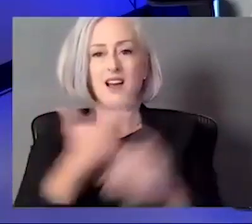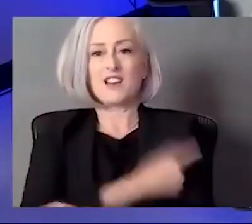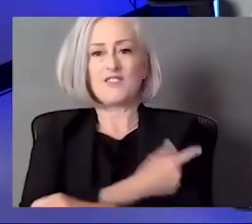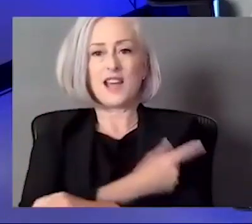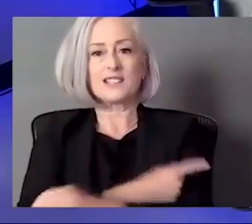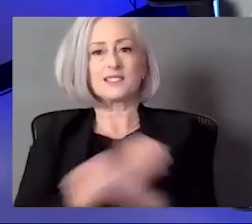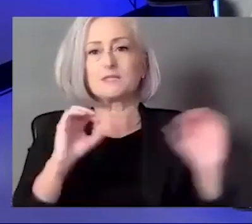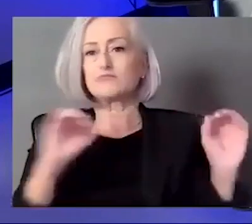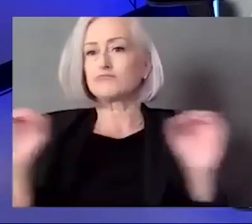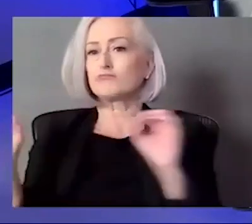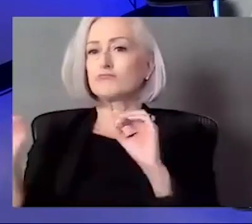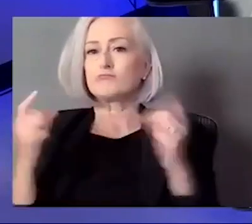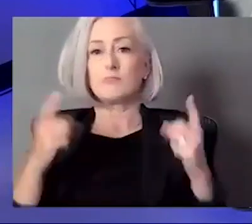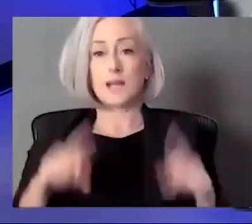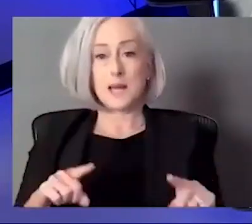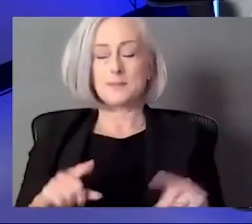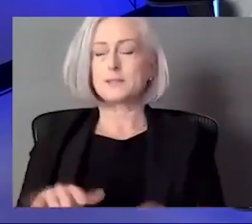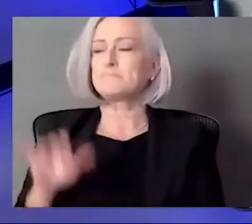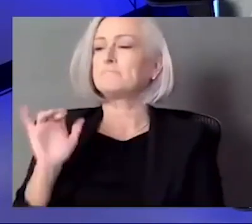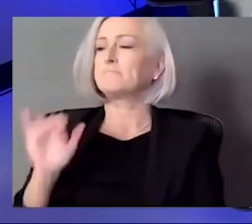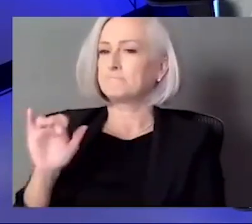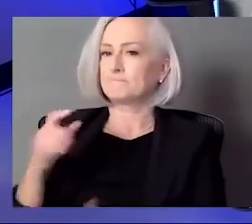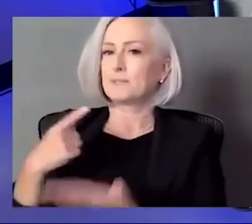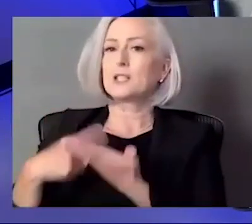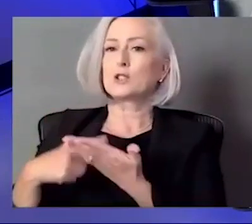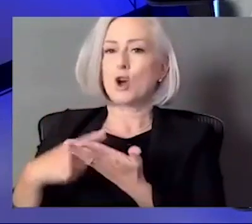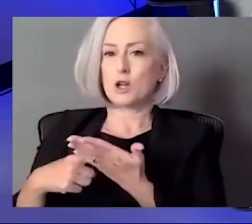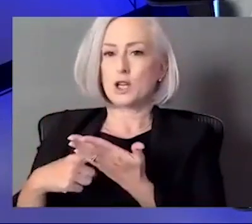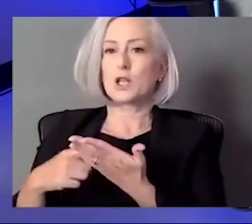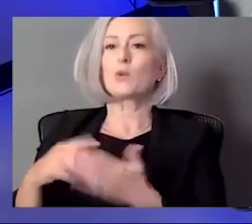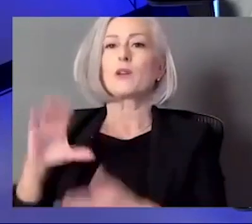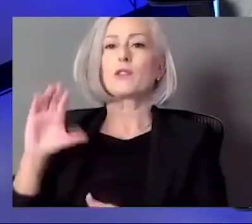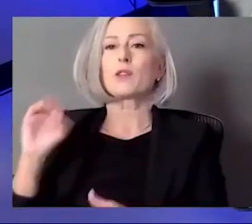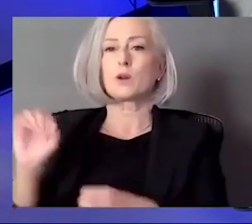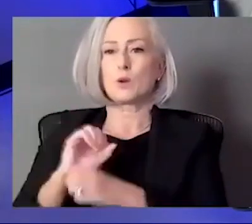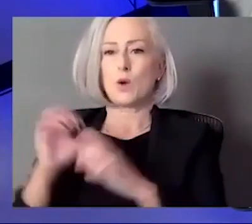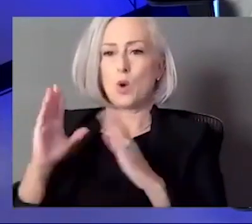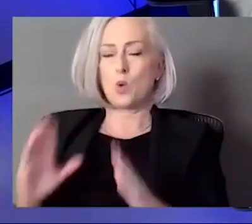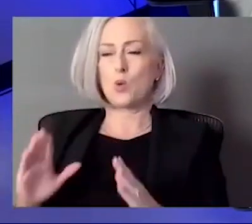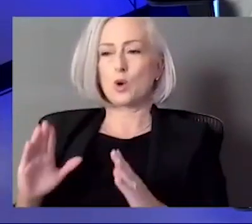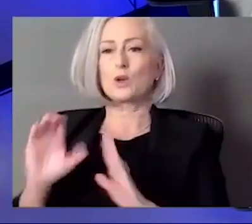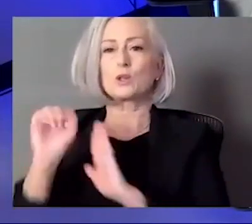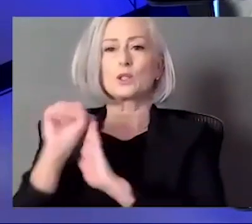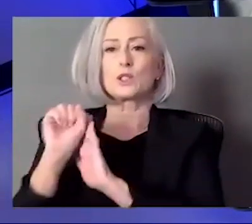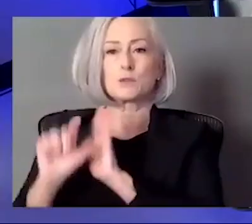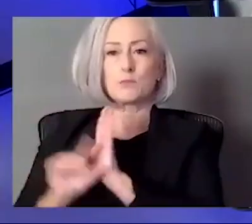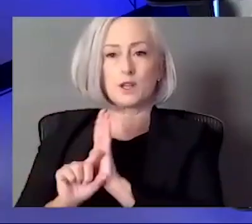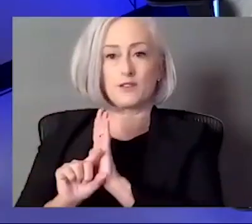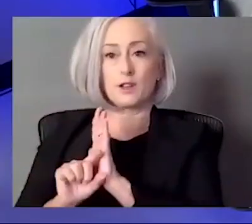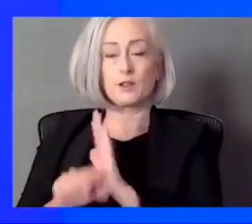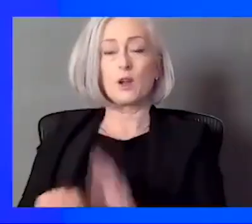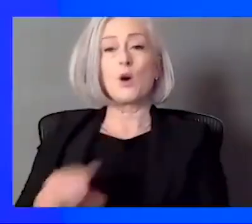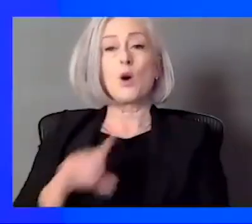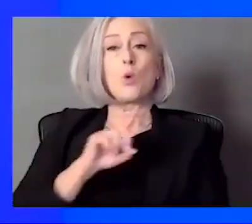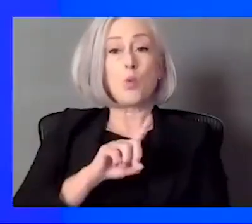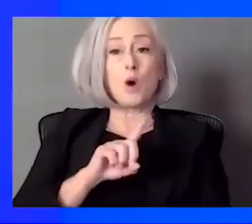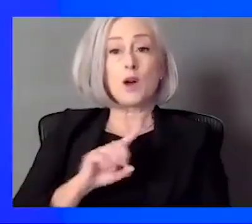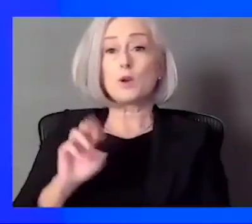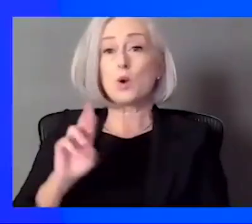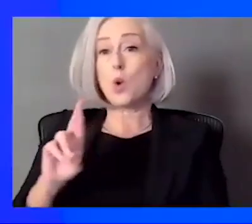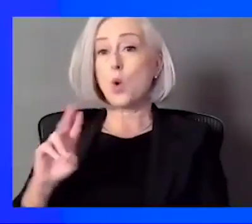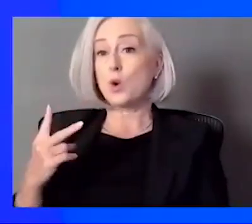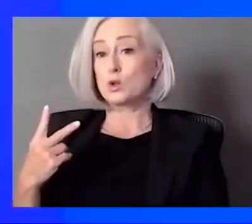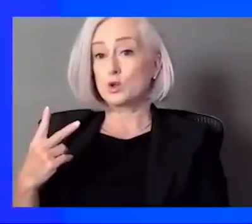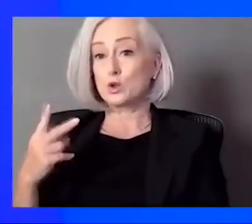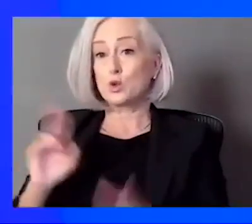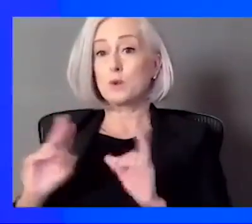one of my ID colleagues down in Springfield, I think he only noted 1 or 2 of the 100+ people in the hospital at